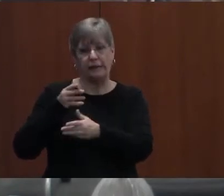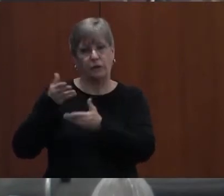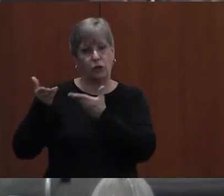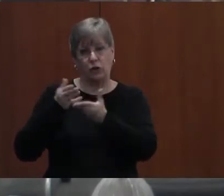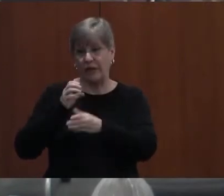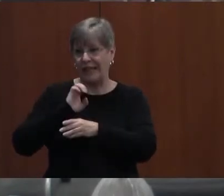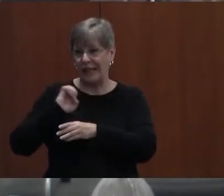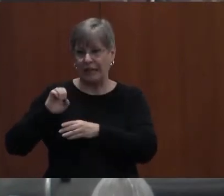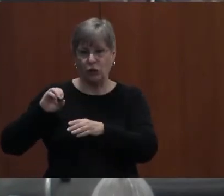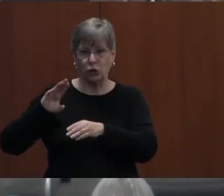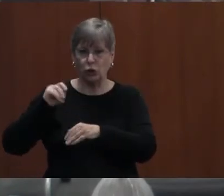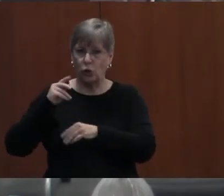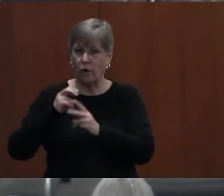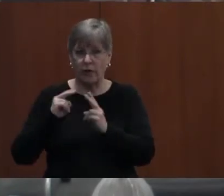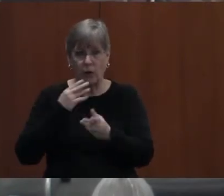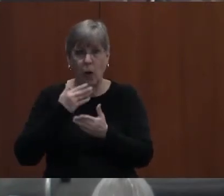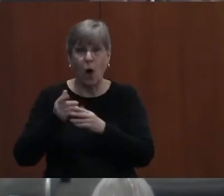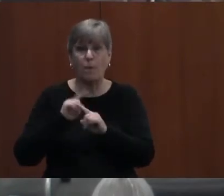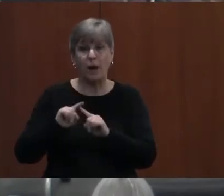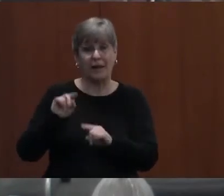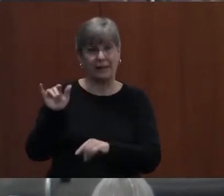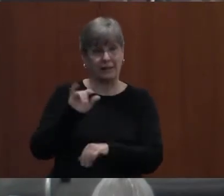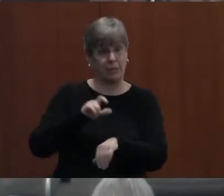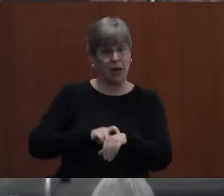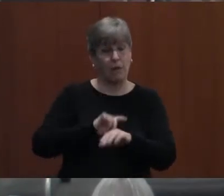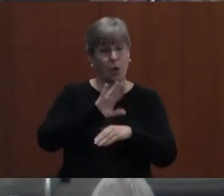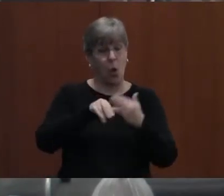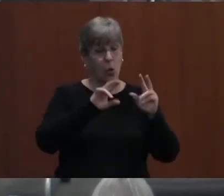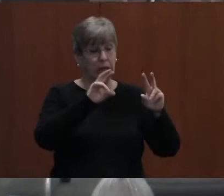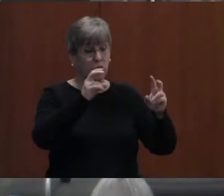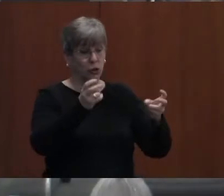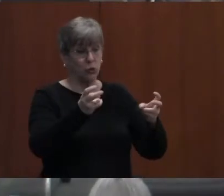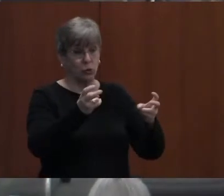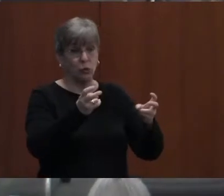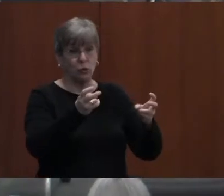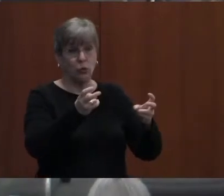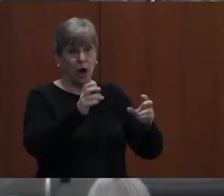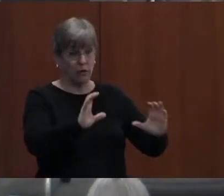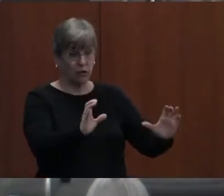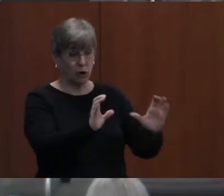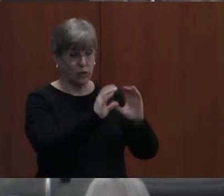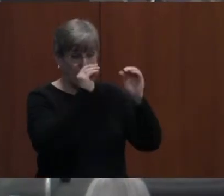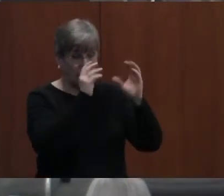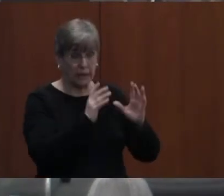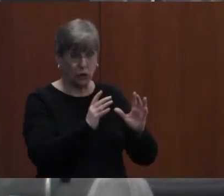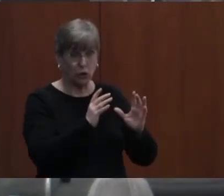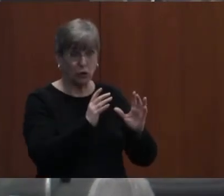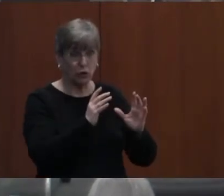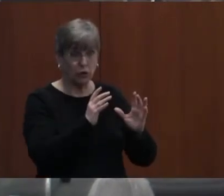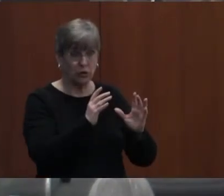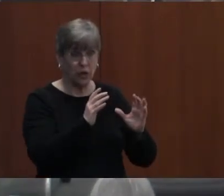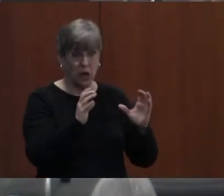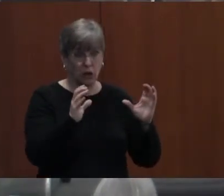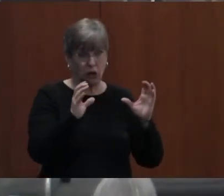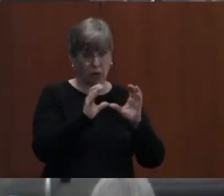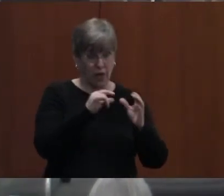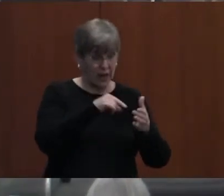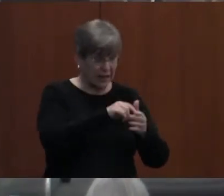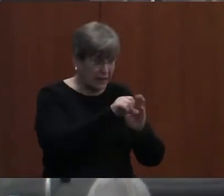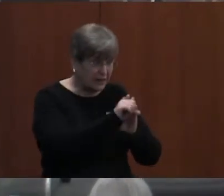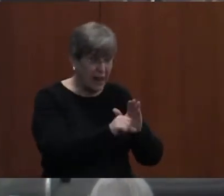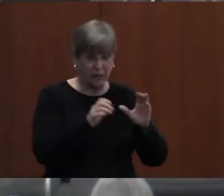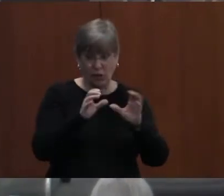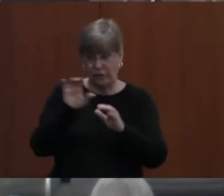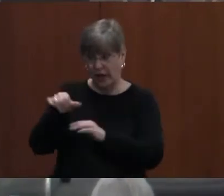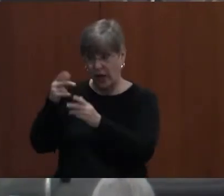Shore well, but at the same time, the whole issue of certified teachers, who certified in this state,